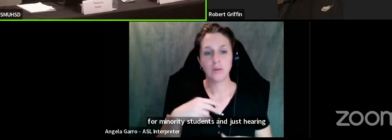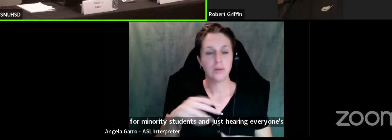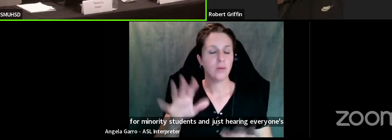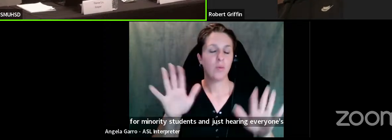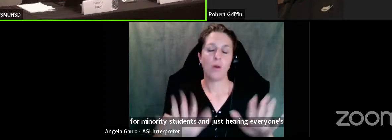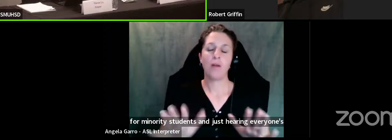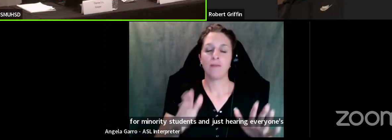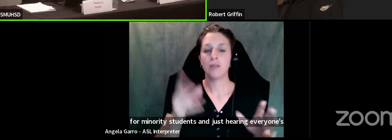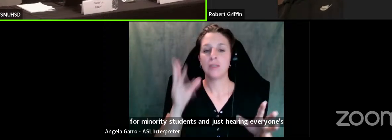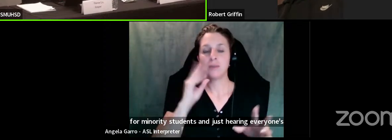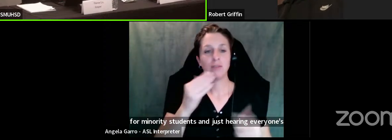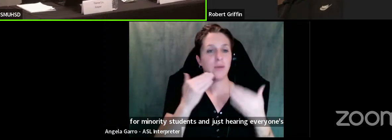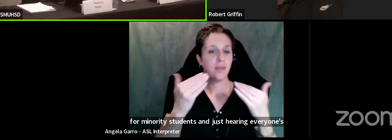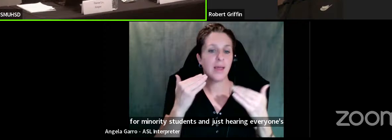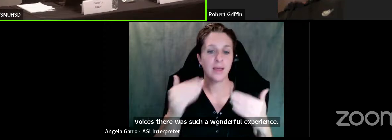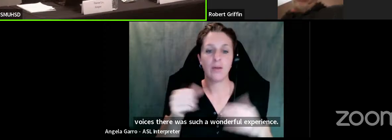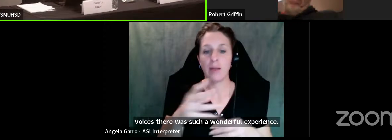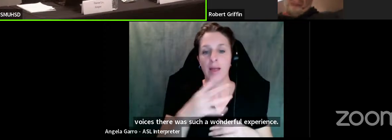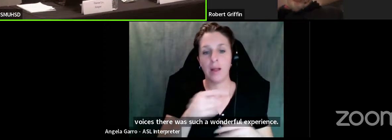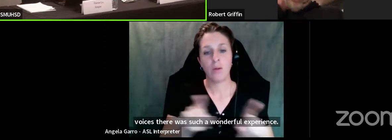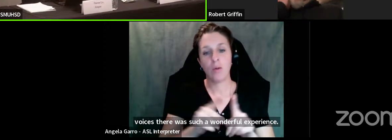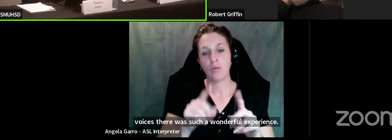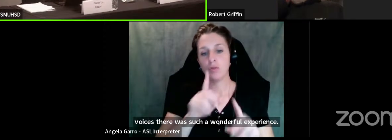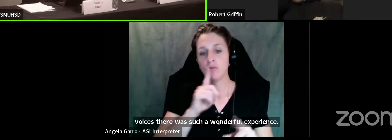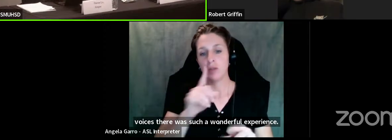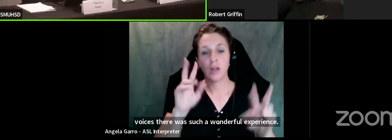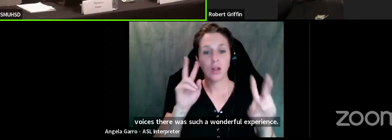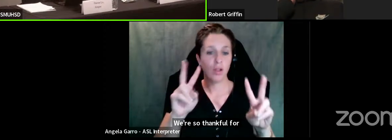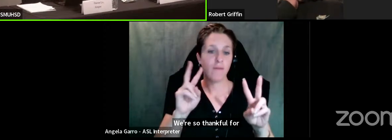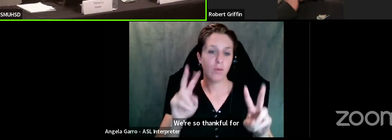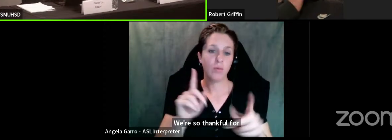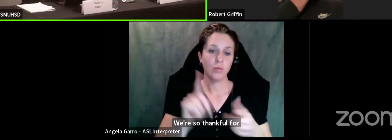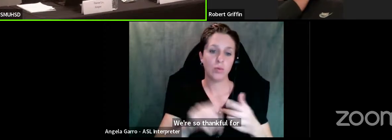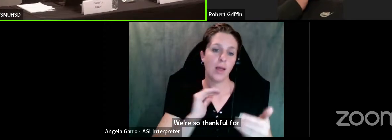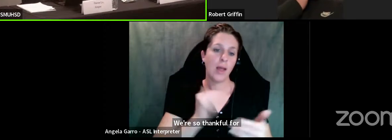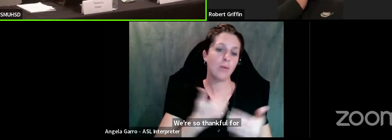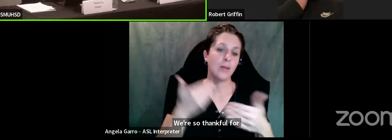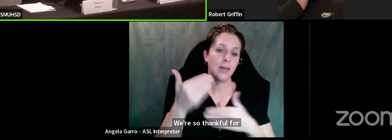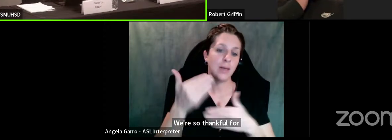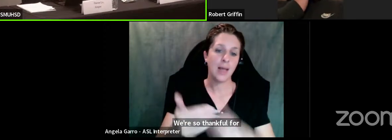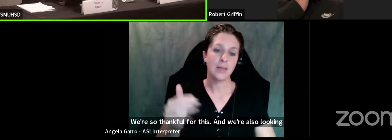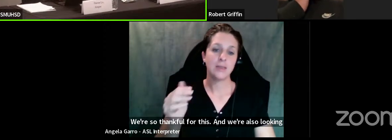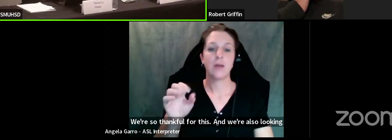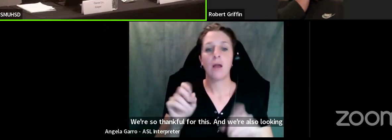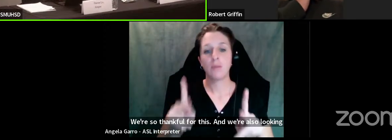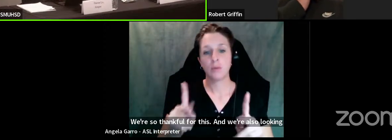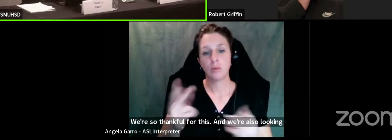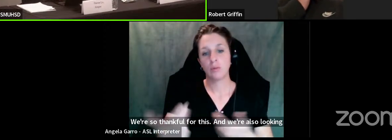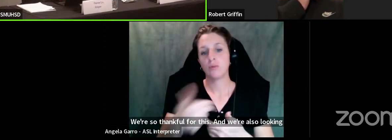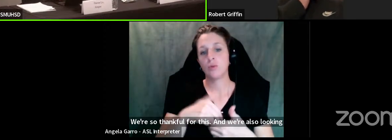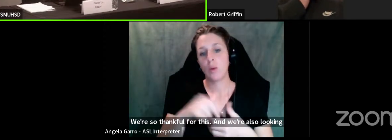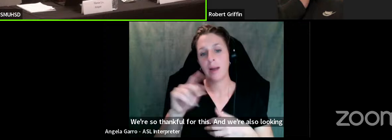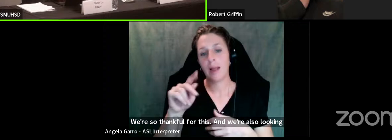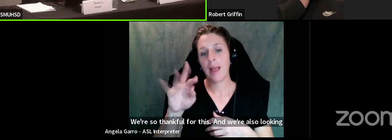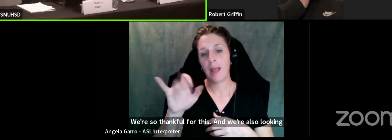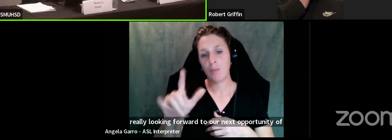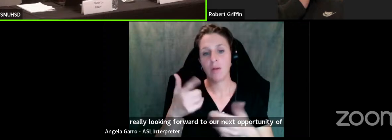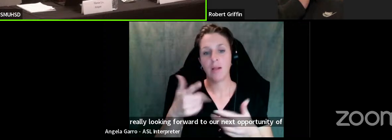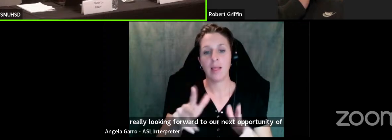thankful for this. And we're also really looking forward to our next opportunity of joining the April Let's